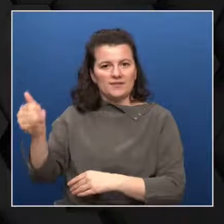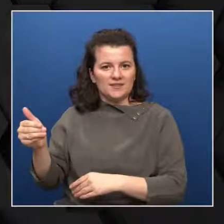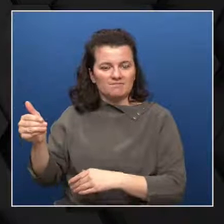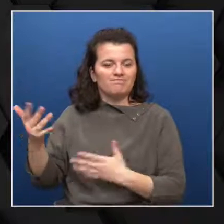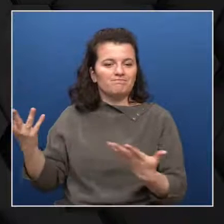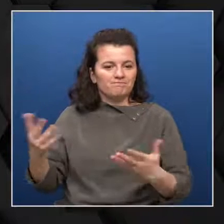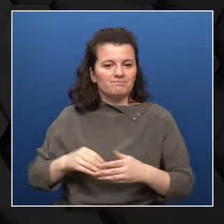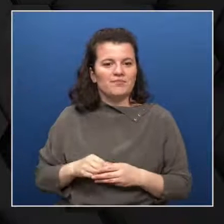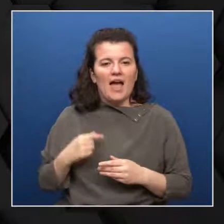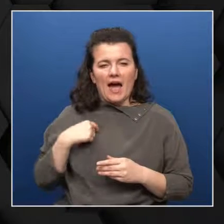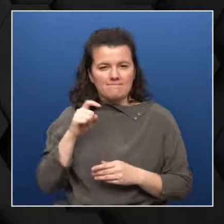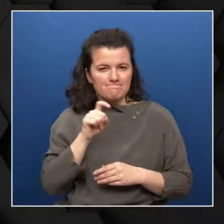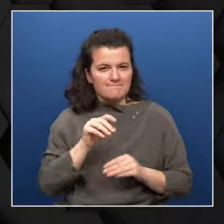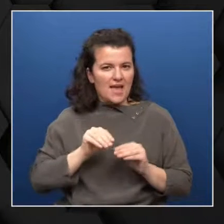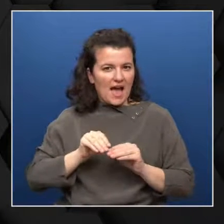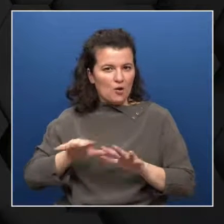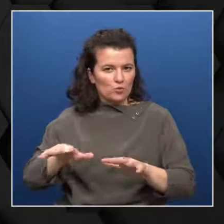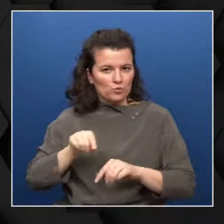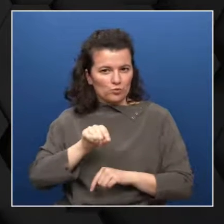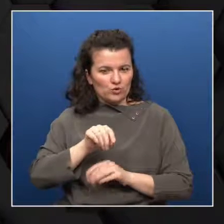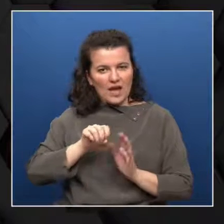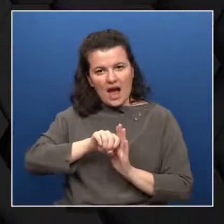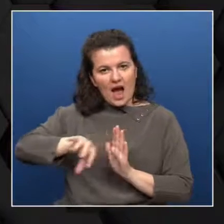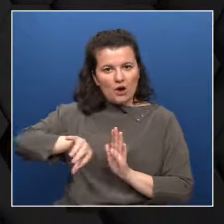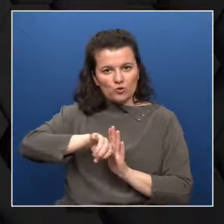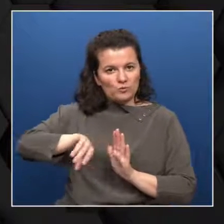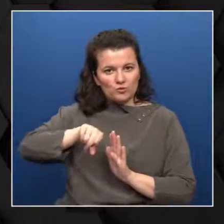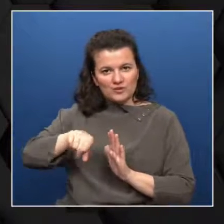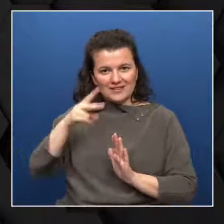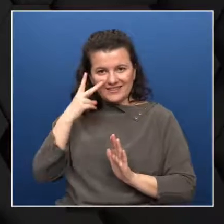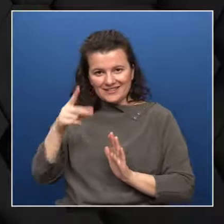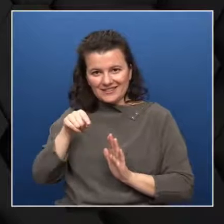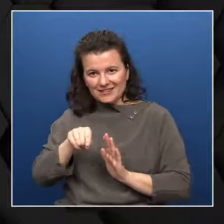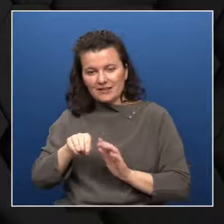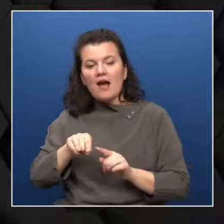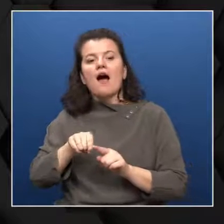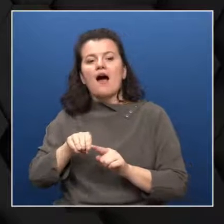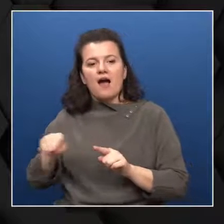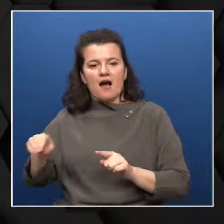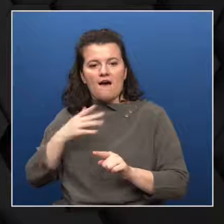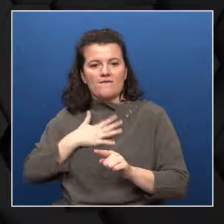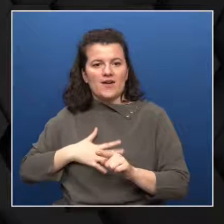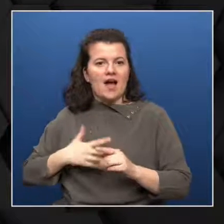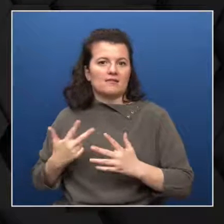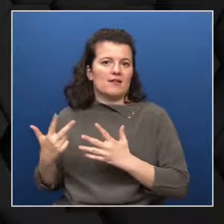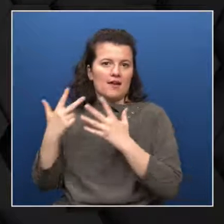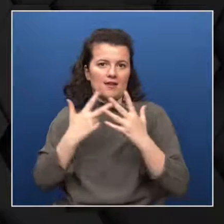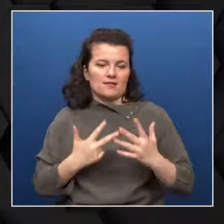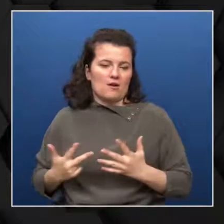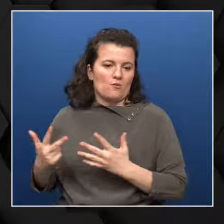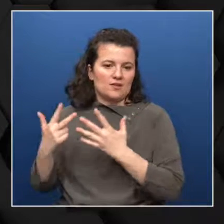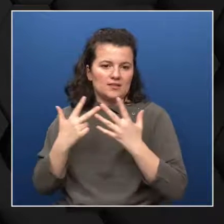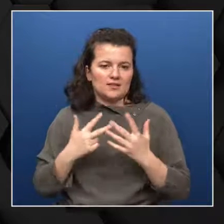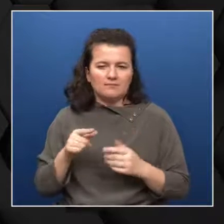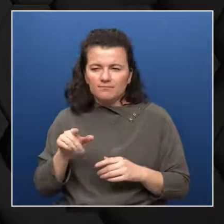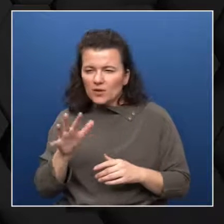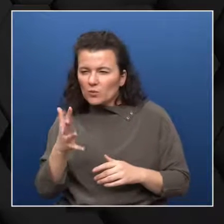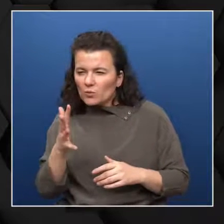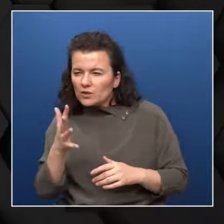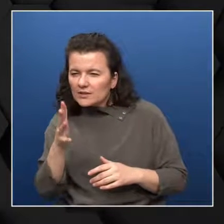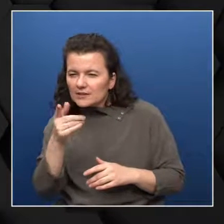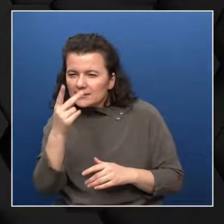output. I want to have a rewind window of 8 hours. What do I have to do here?